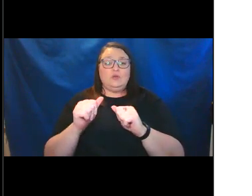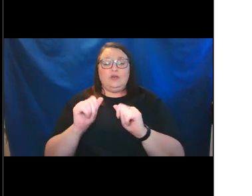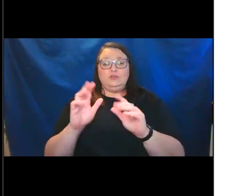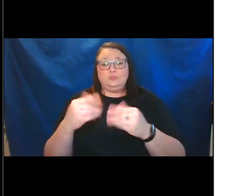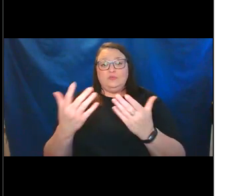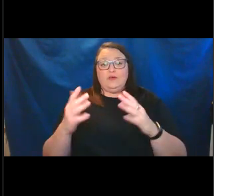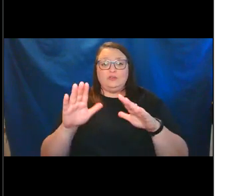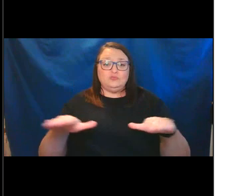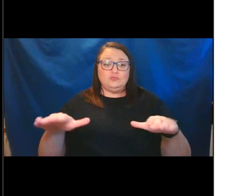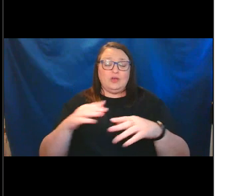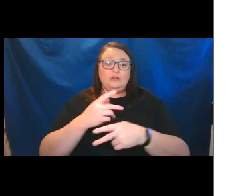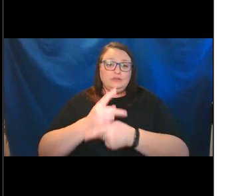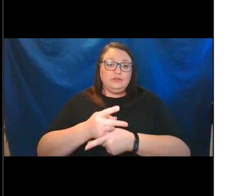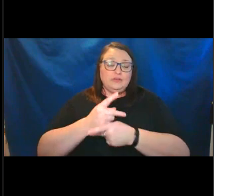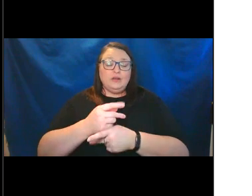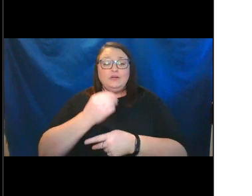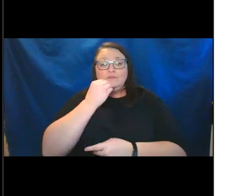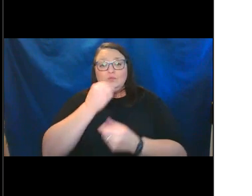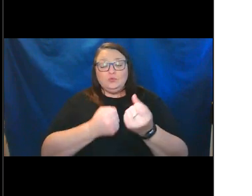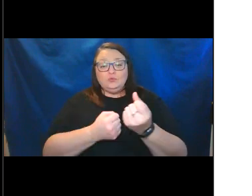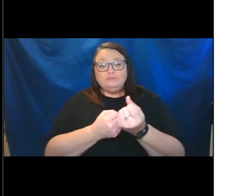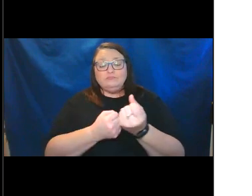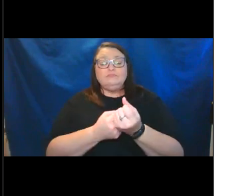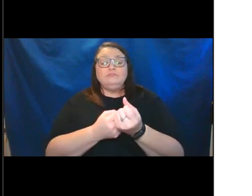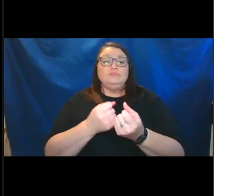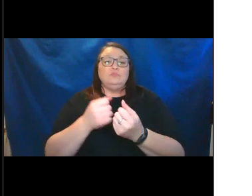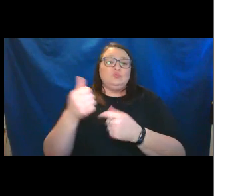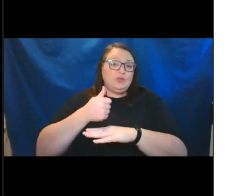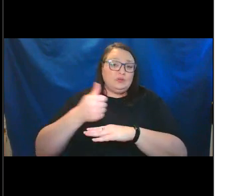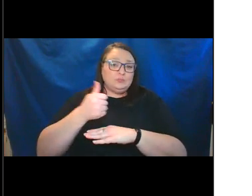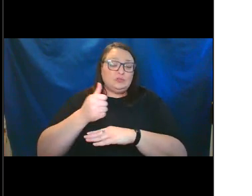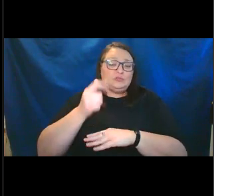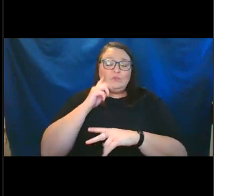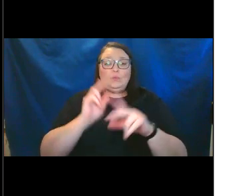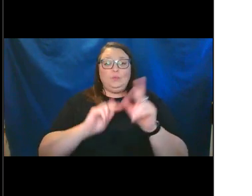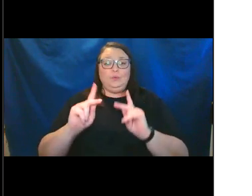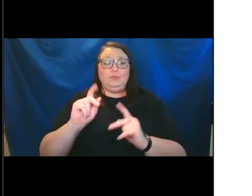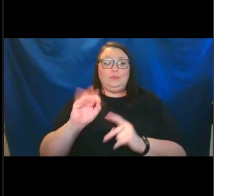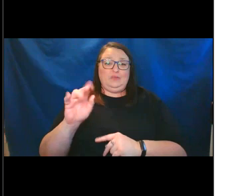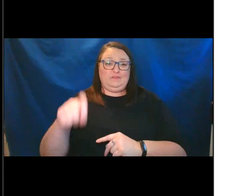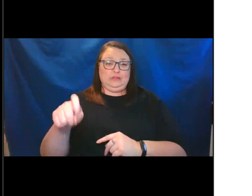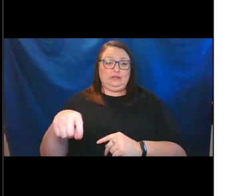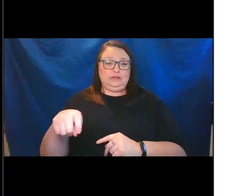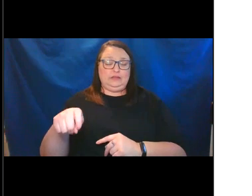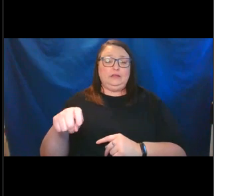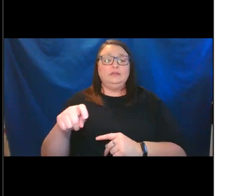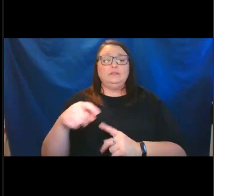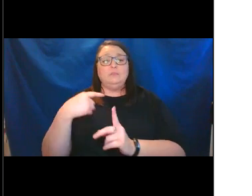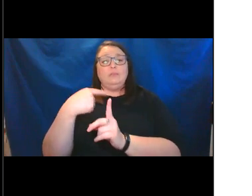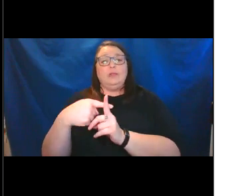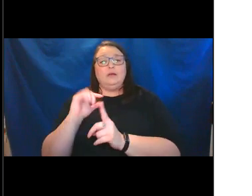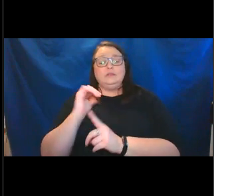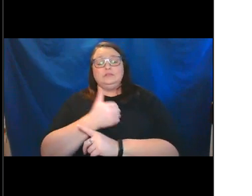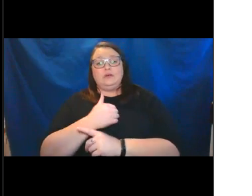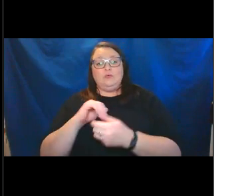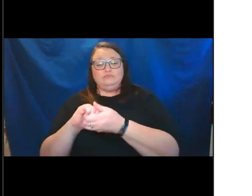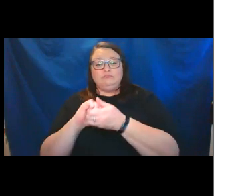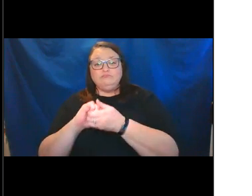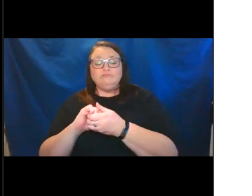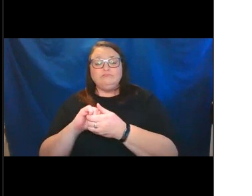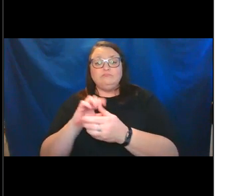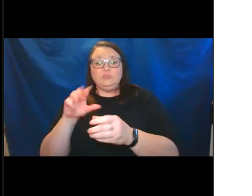food assistance, and transportation for those trainees in need, together with our coalition and community partner